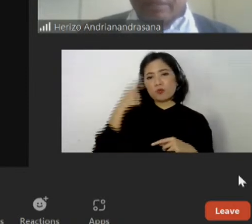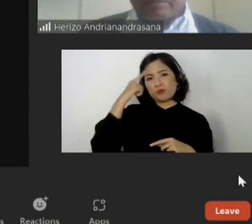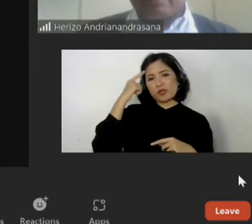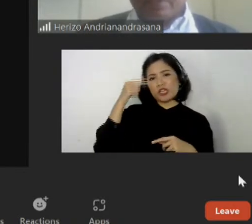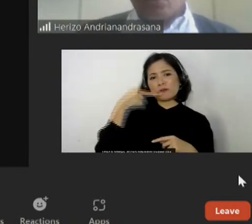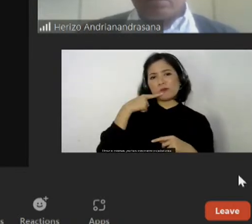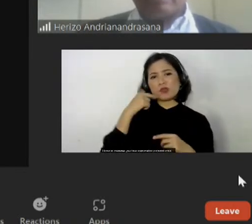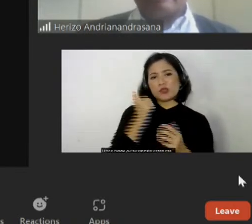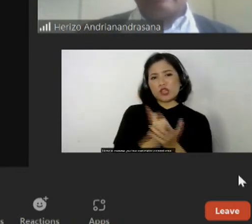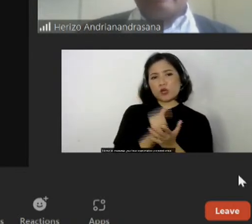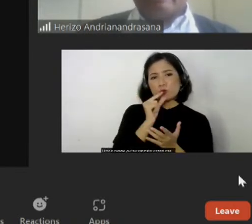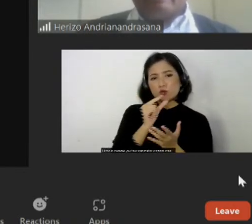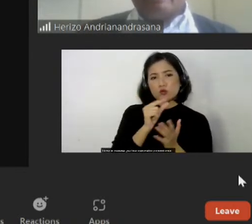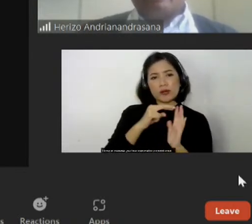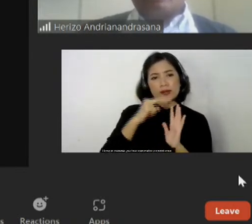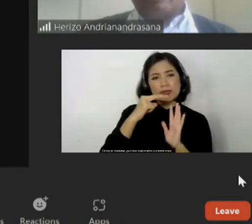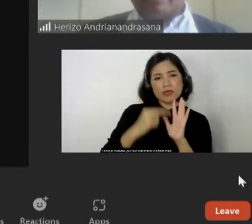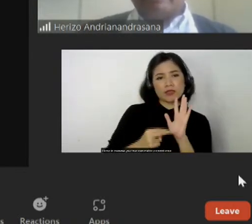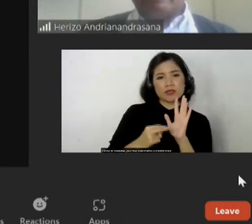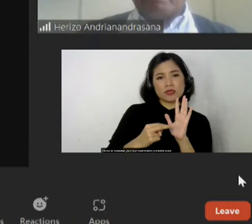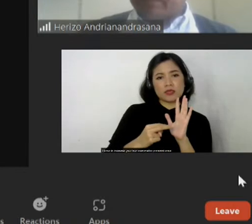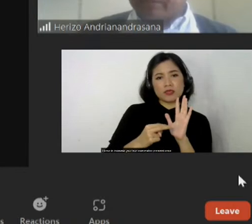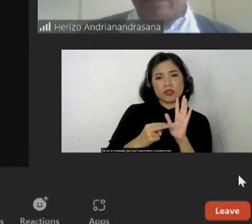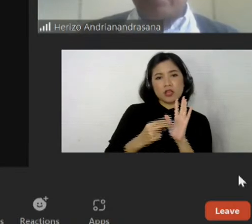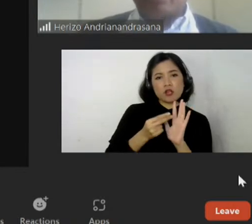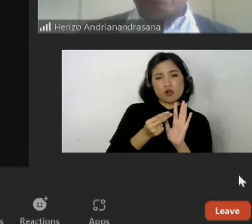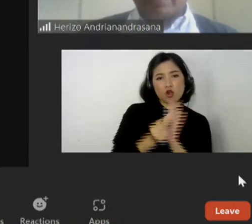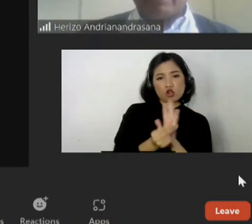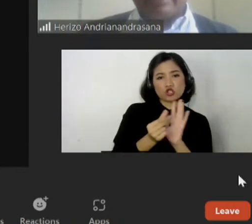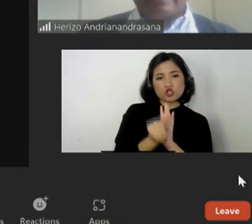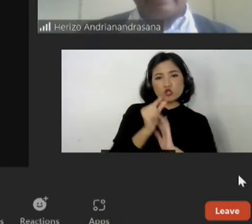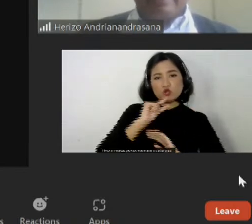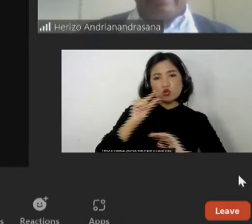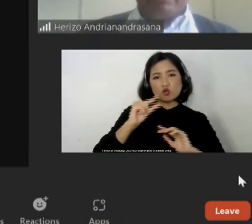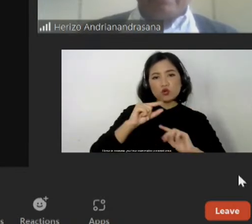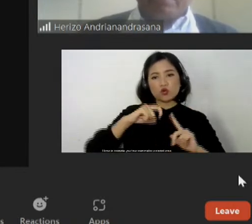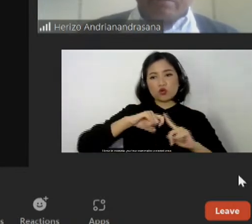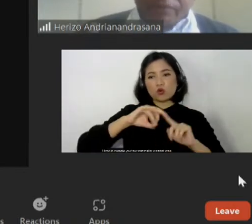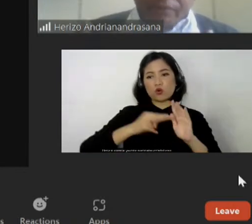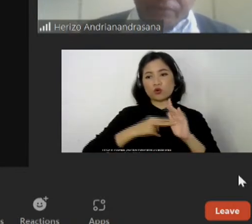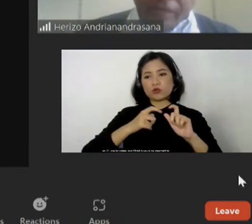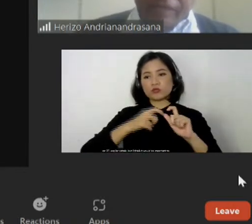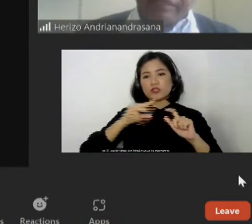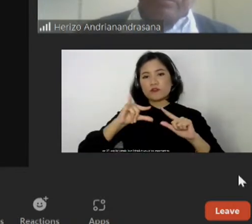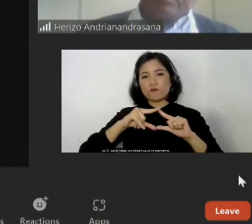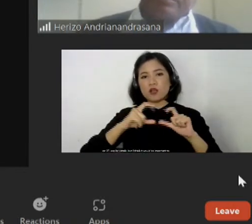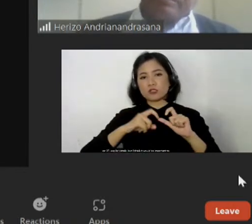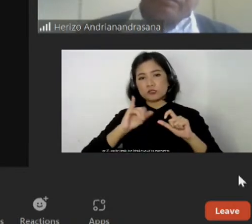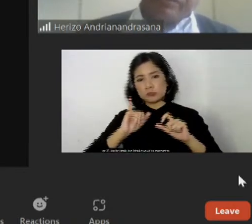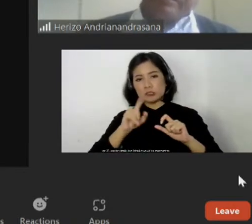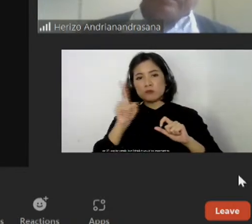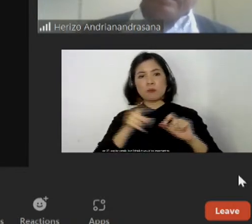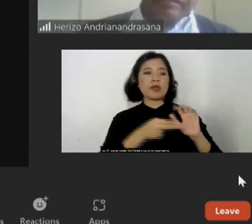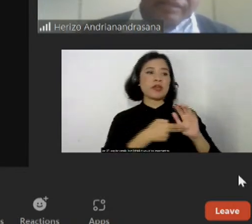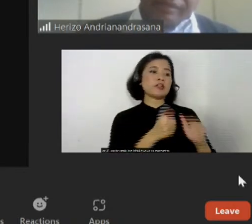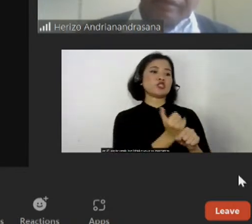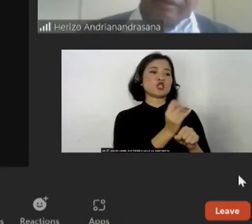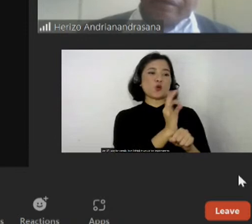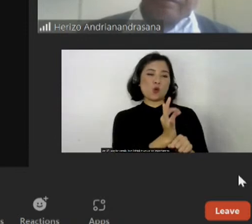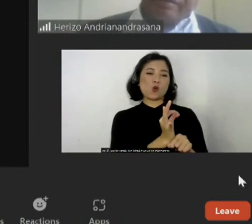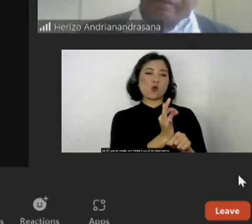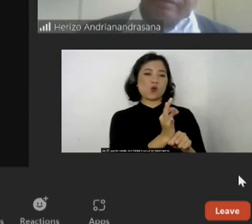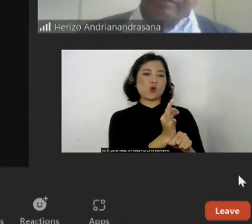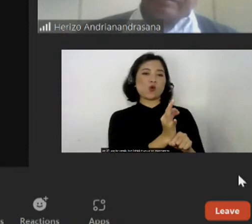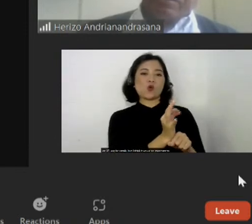to look at the cost of conservation by district or by region, the number of NGOs intervening in each